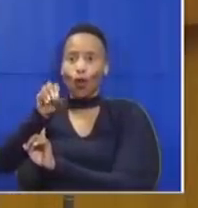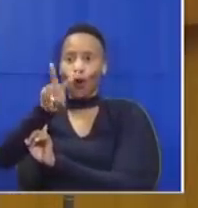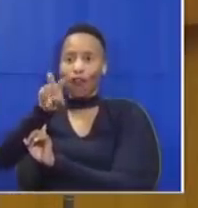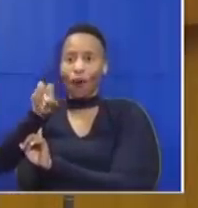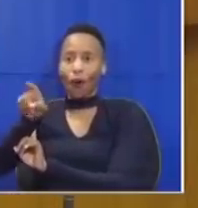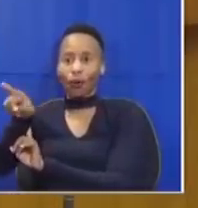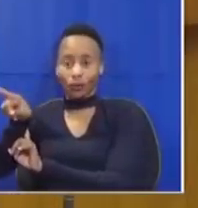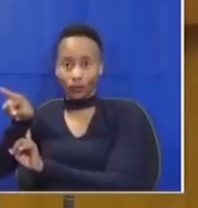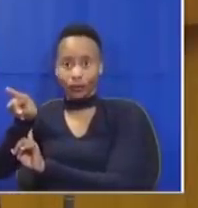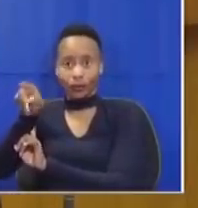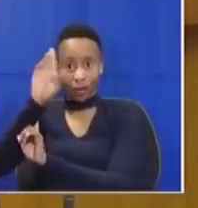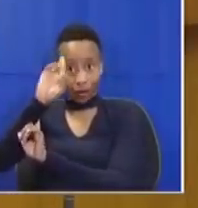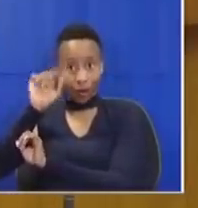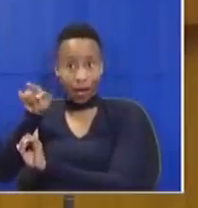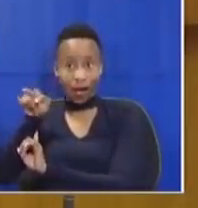Nevertheless,